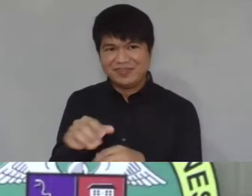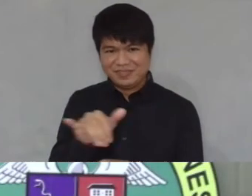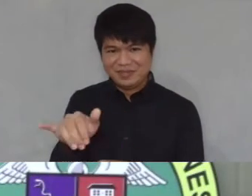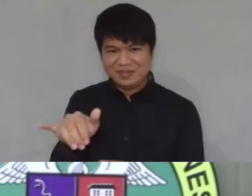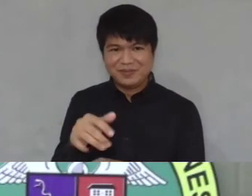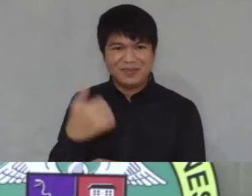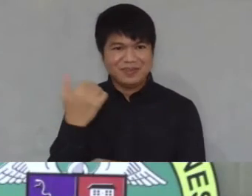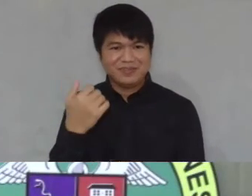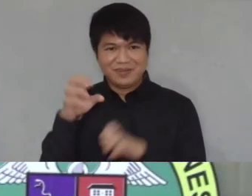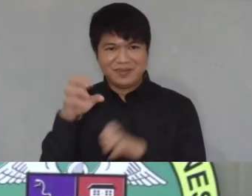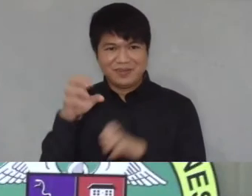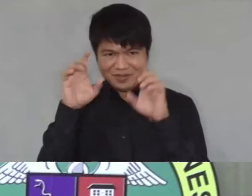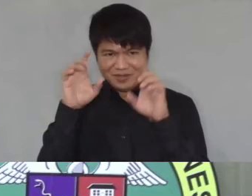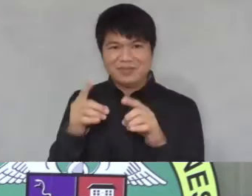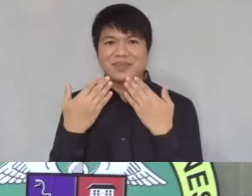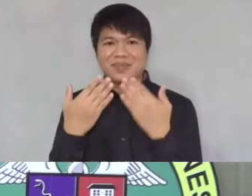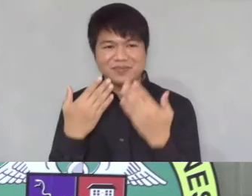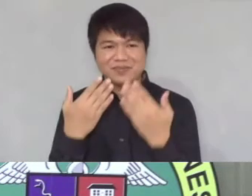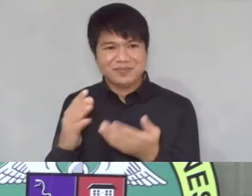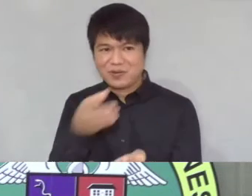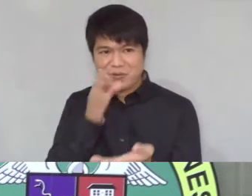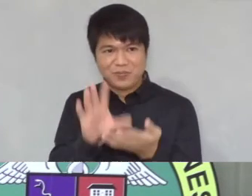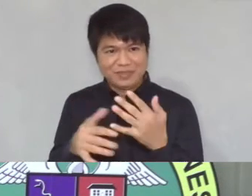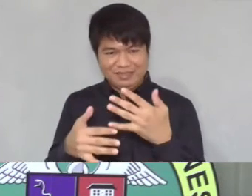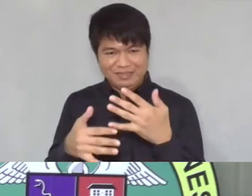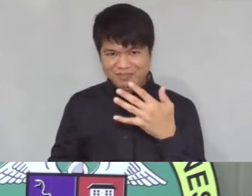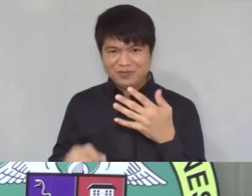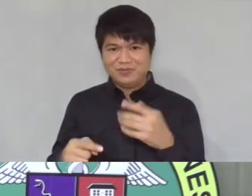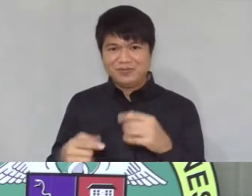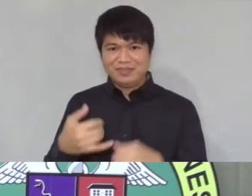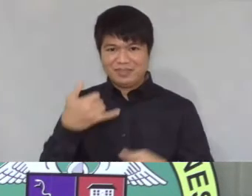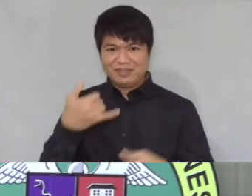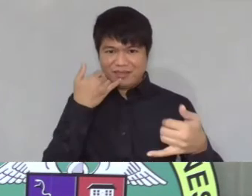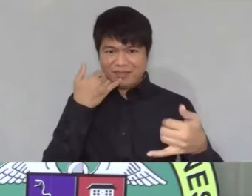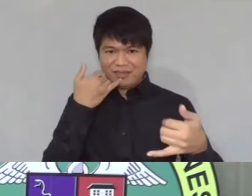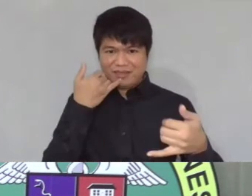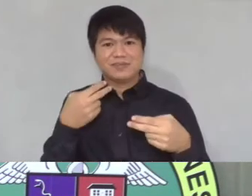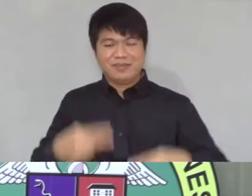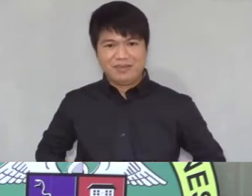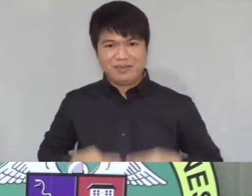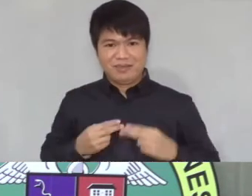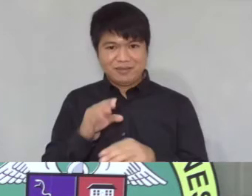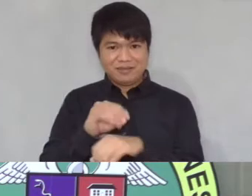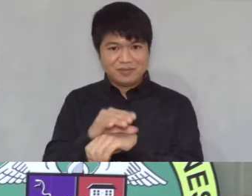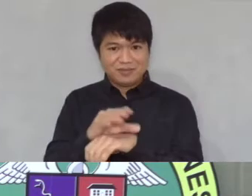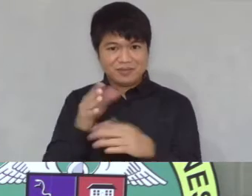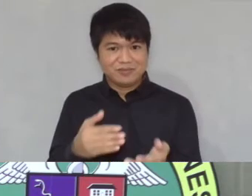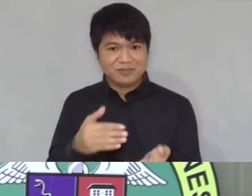that comments. And actually online, our telehealth consultants, Dr.